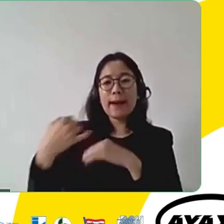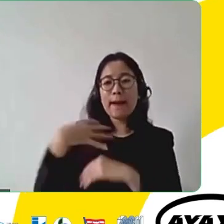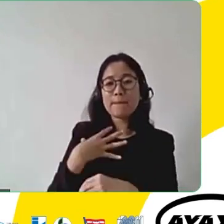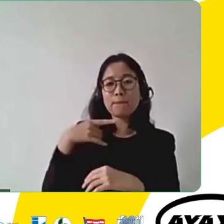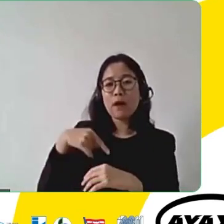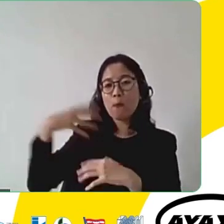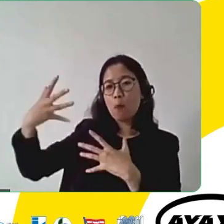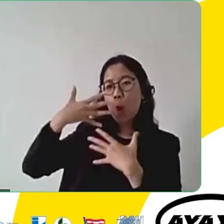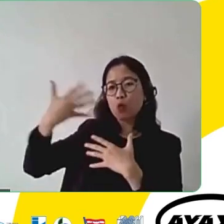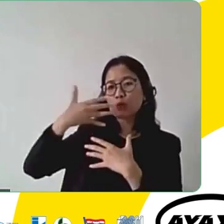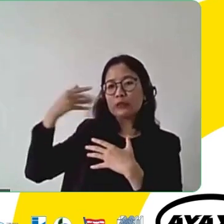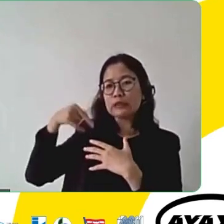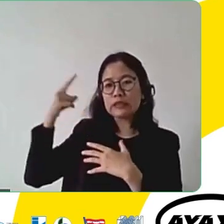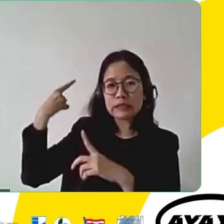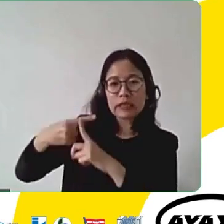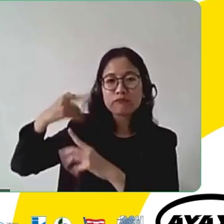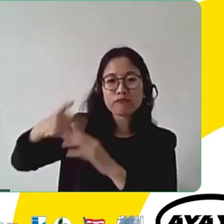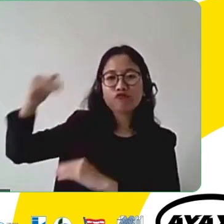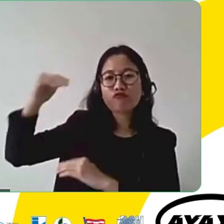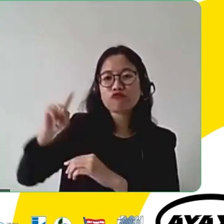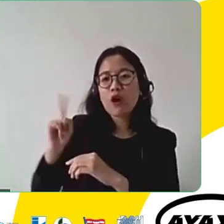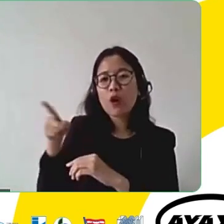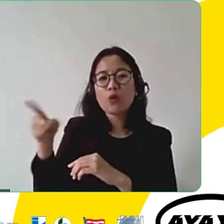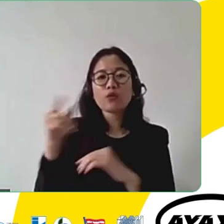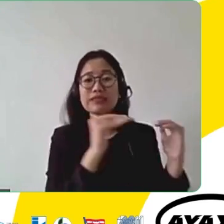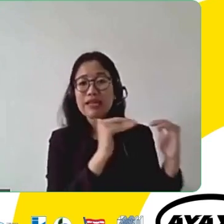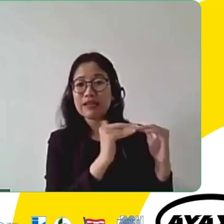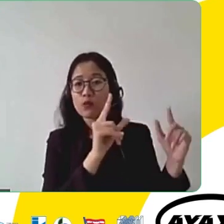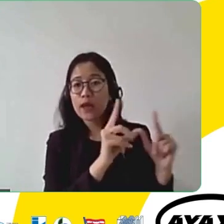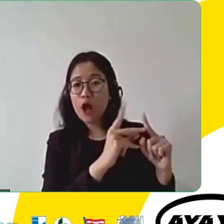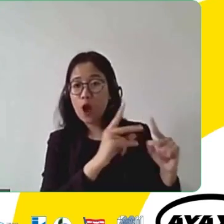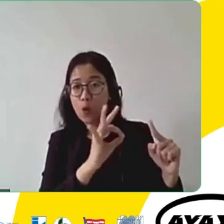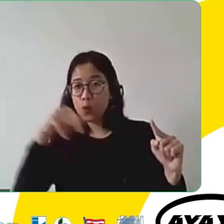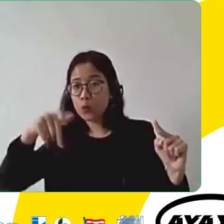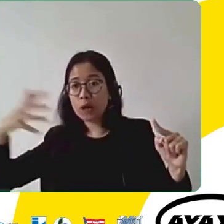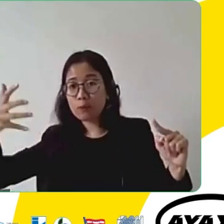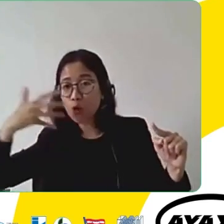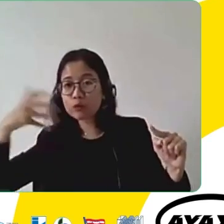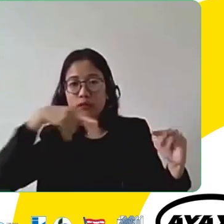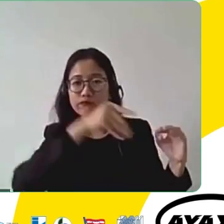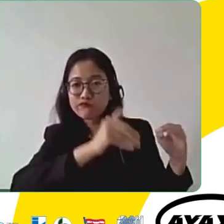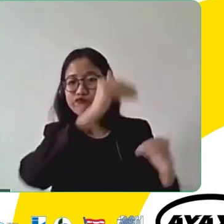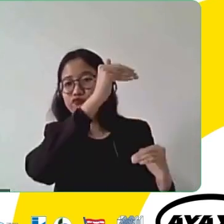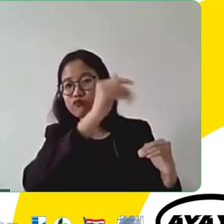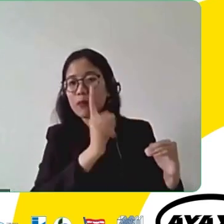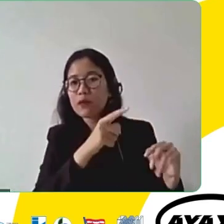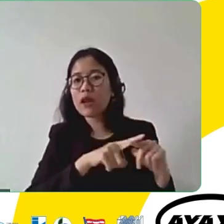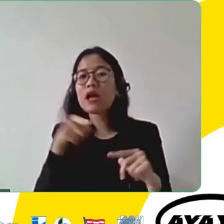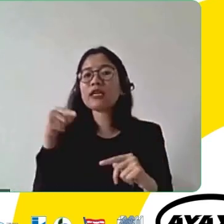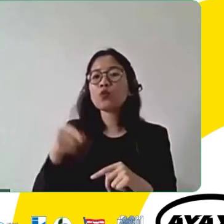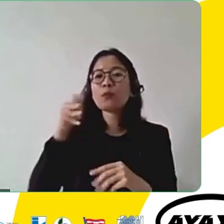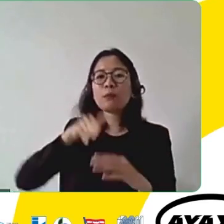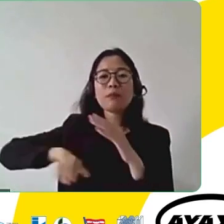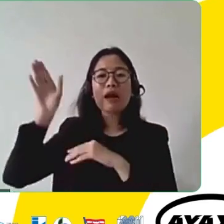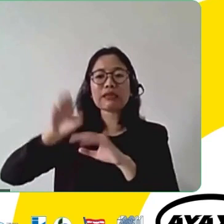when on the road back home, they're also very high. And if we see for the CO, carbon